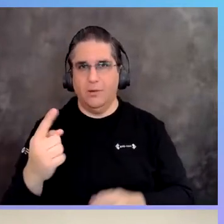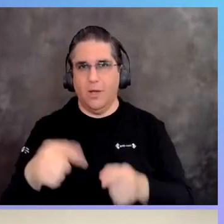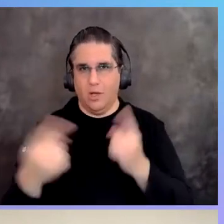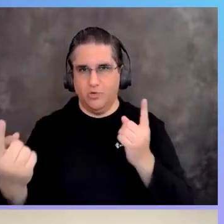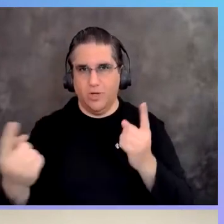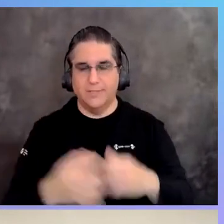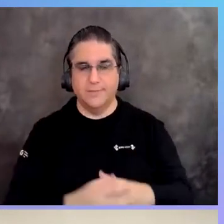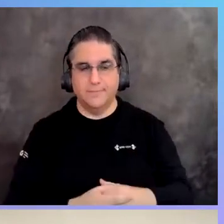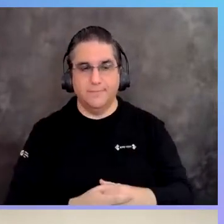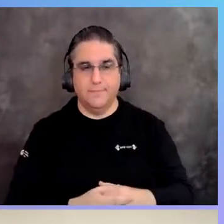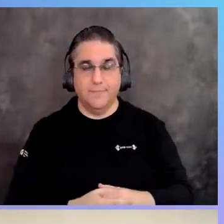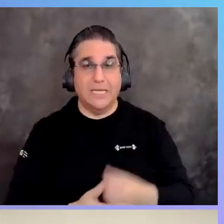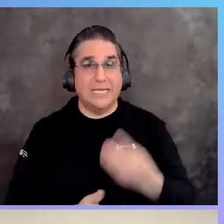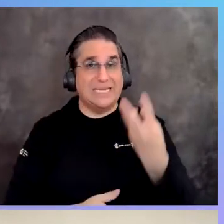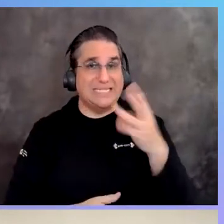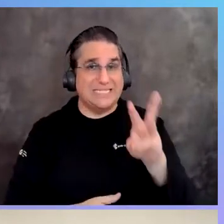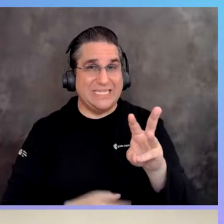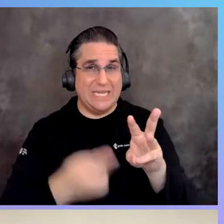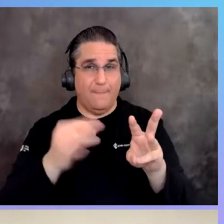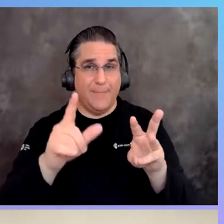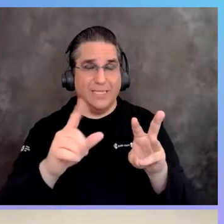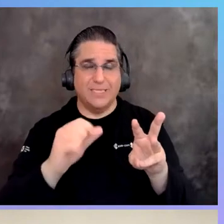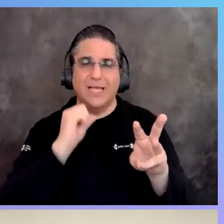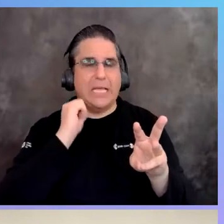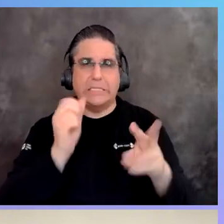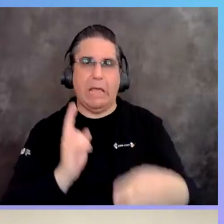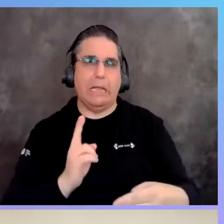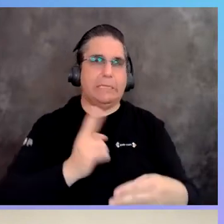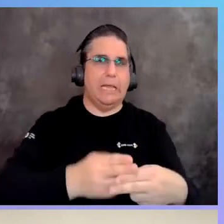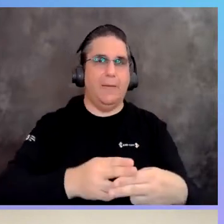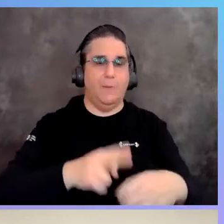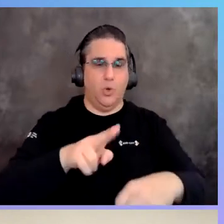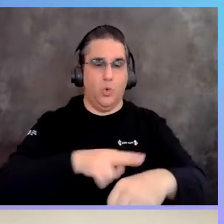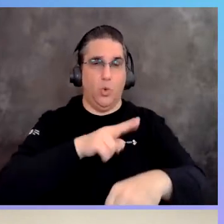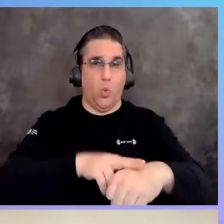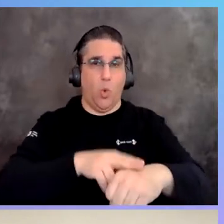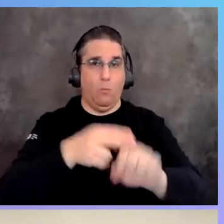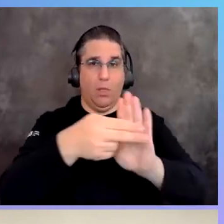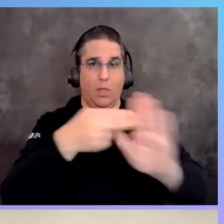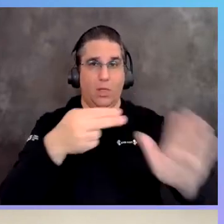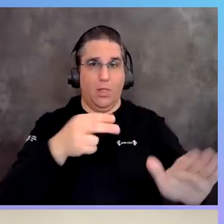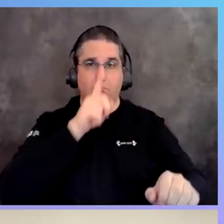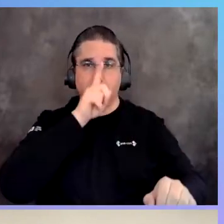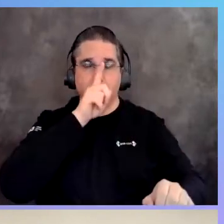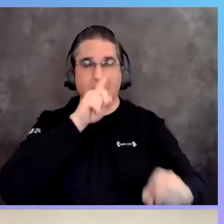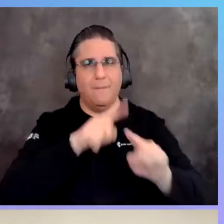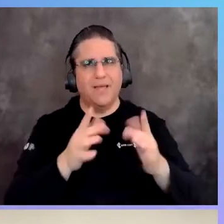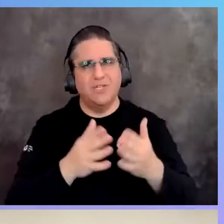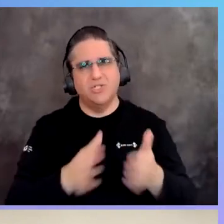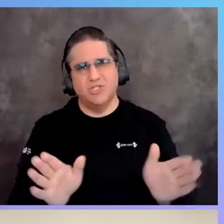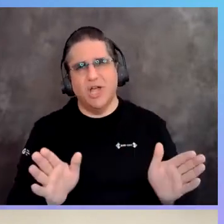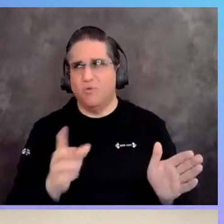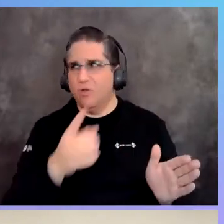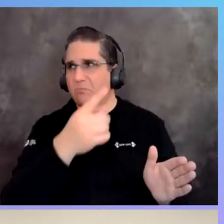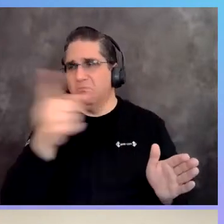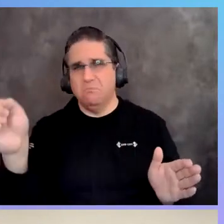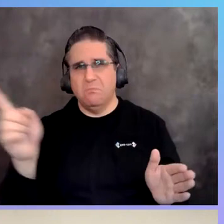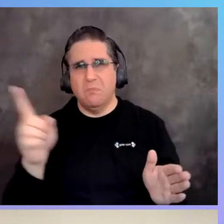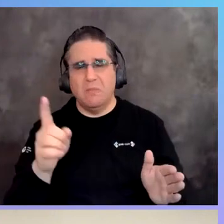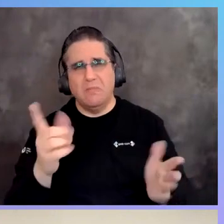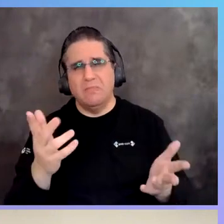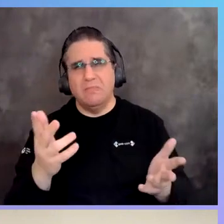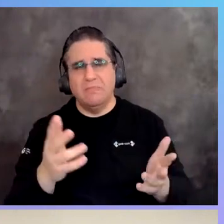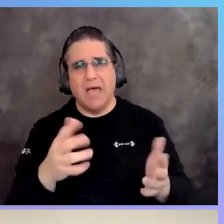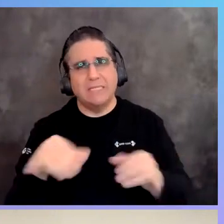While 16 pixel isn't called out specifically as normal text, it's generally considered the baseline size